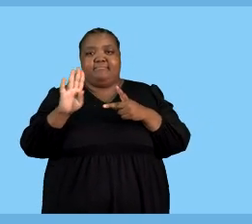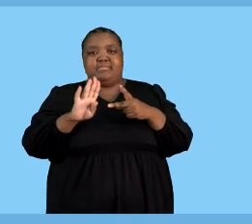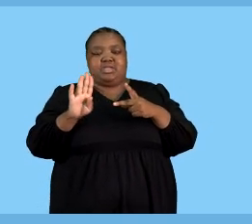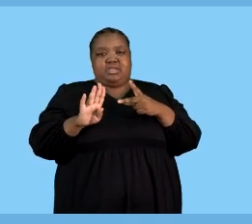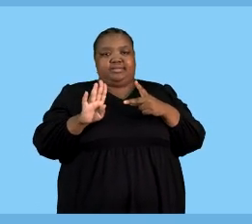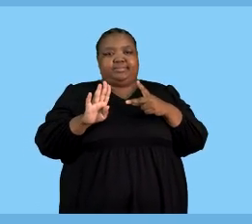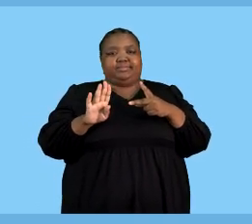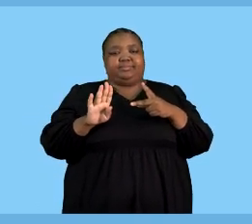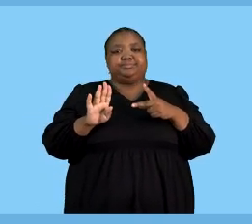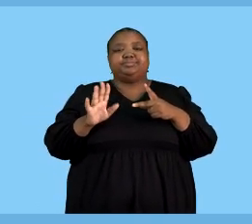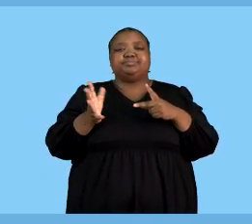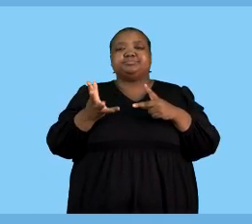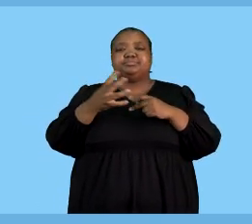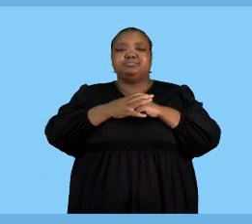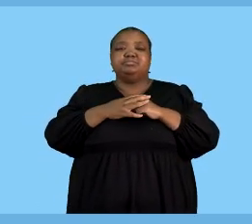B,